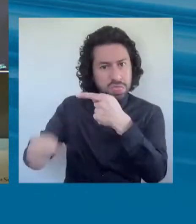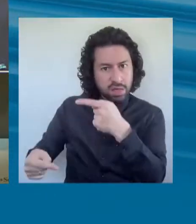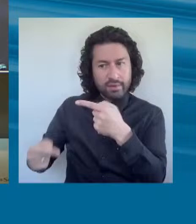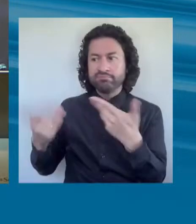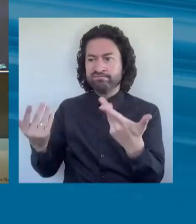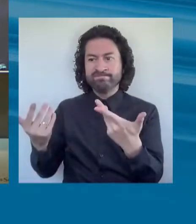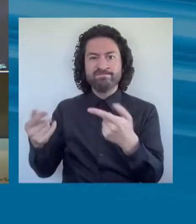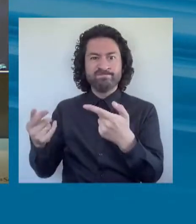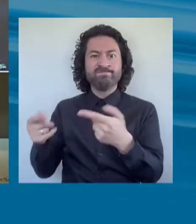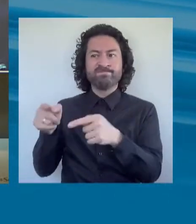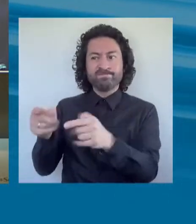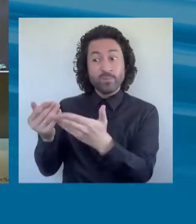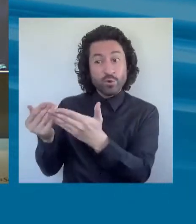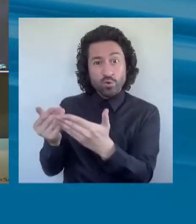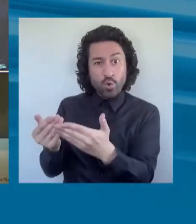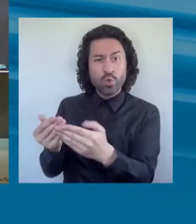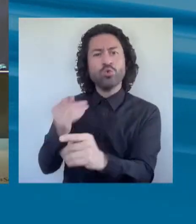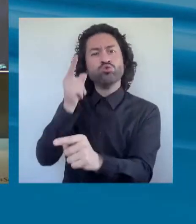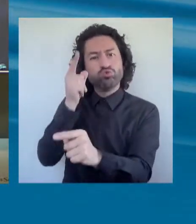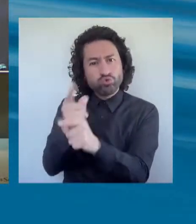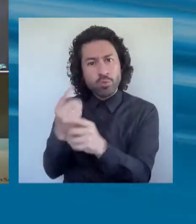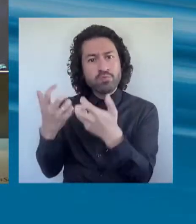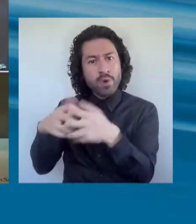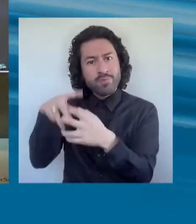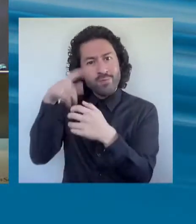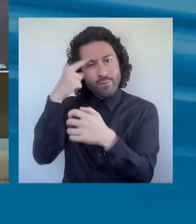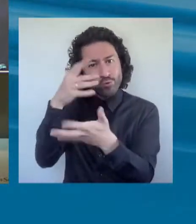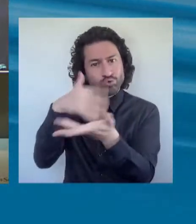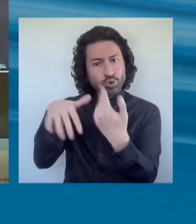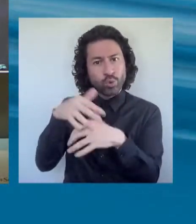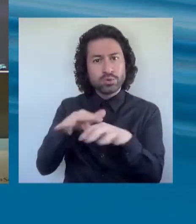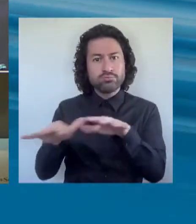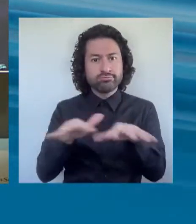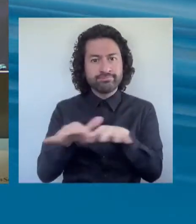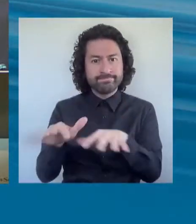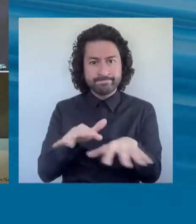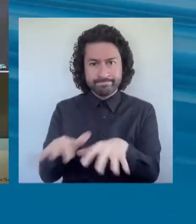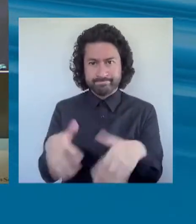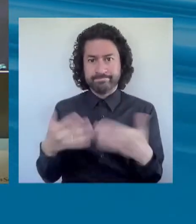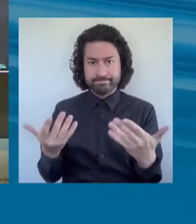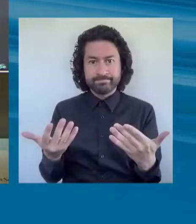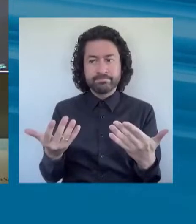crisis. Our education systems should become social